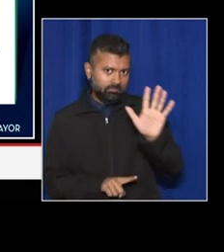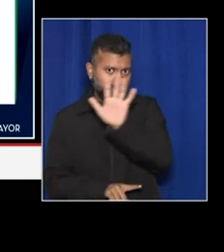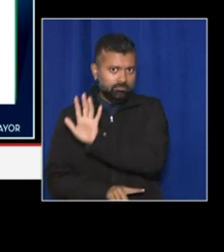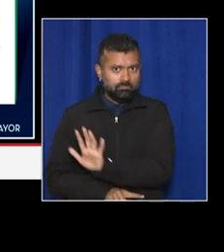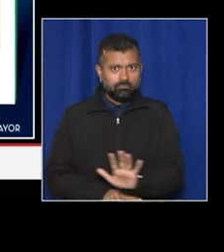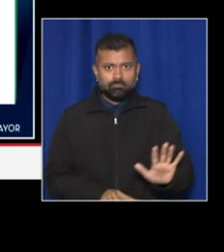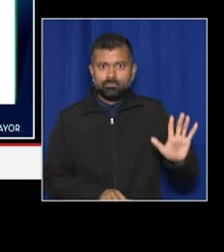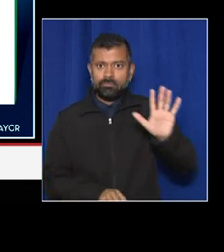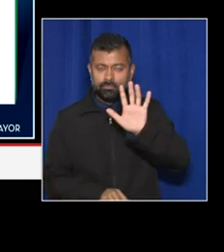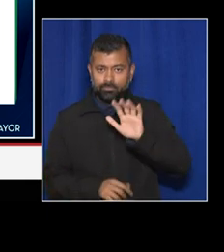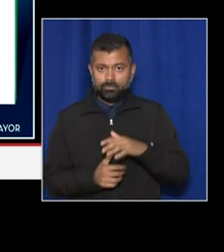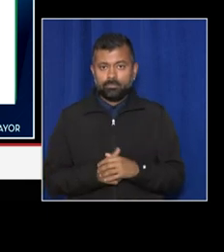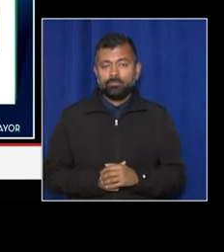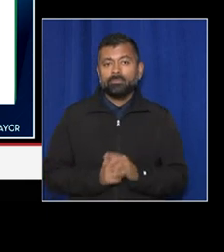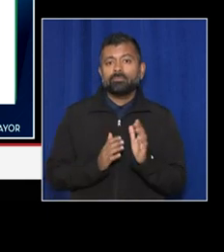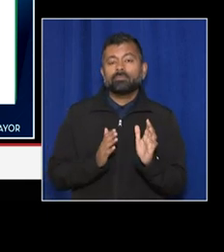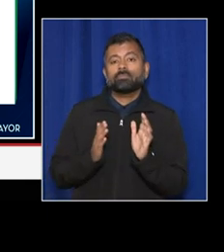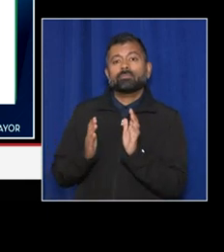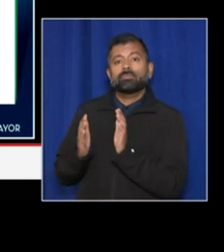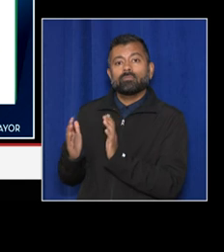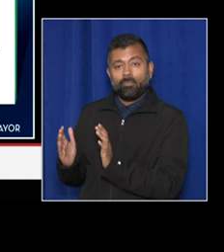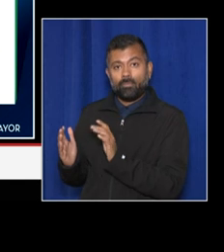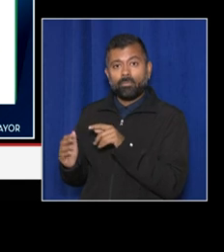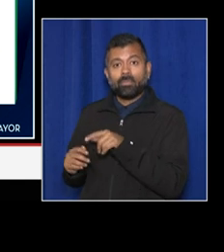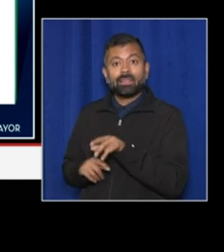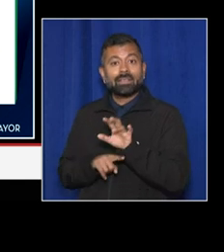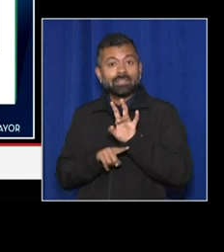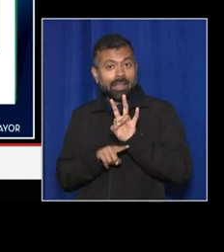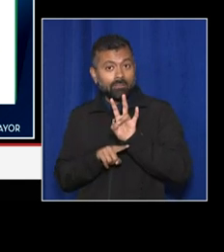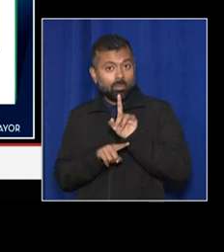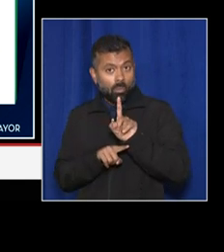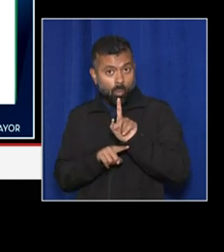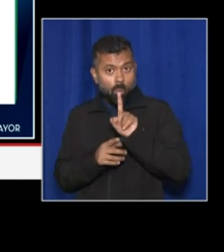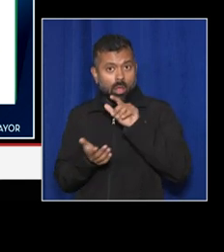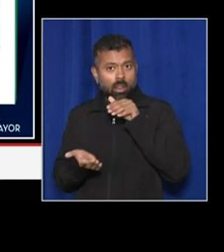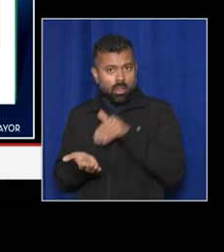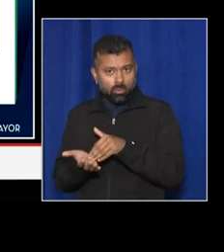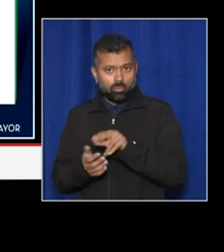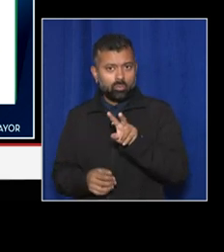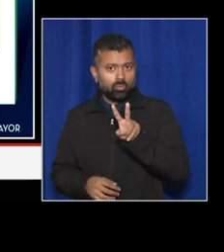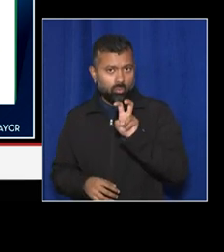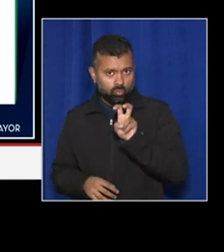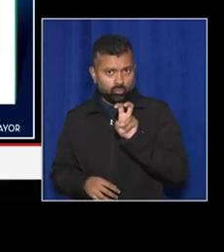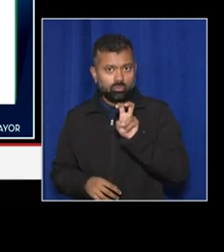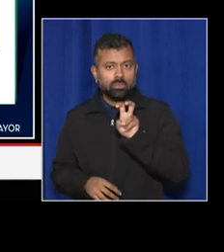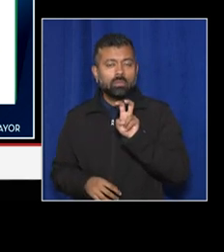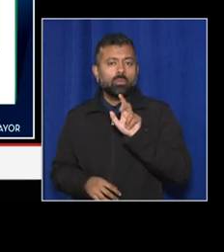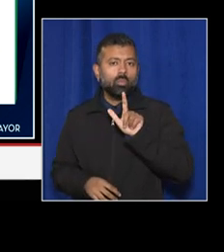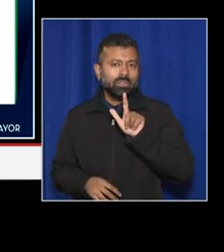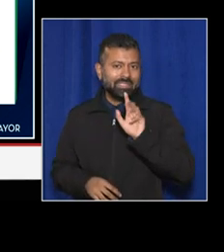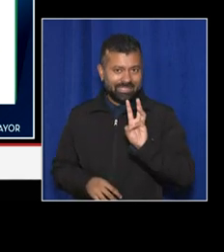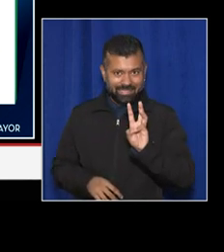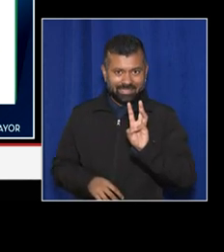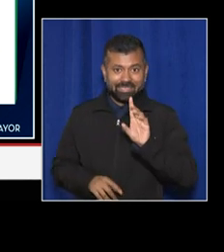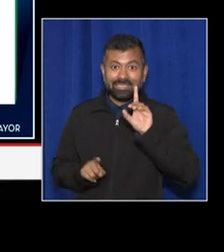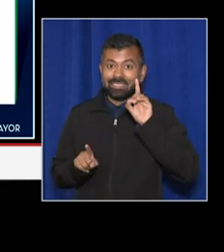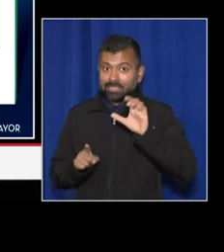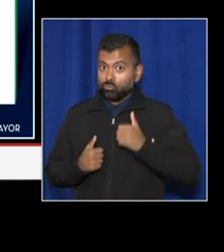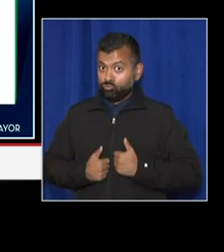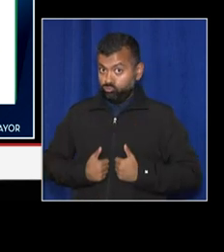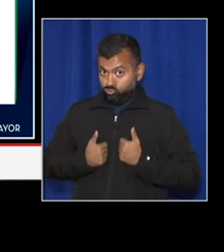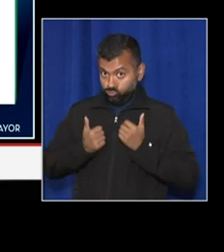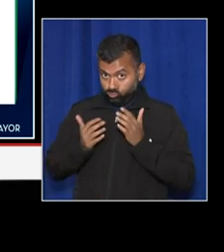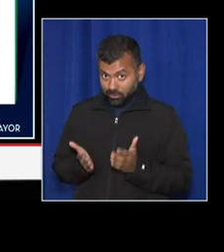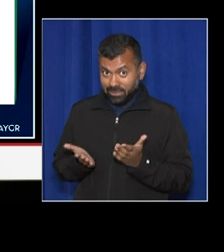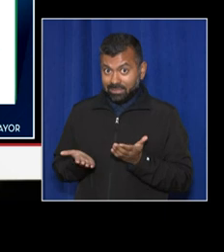191,000, well, of this total, of the 410,000, 71,000 people about are